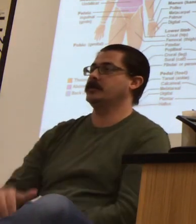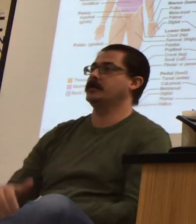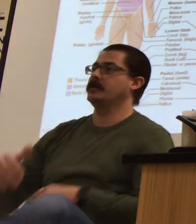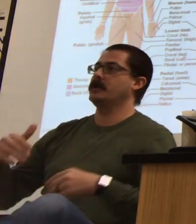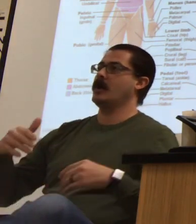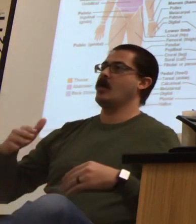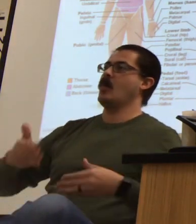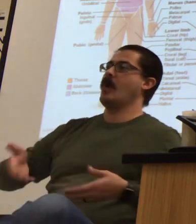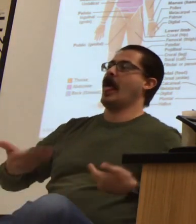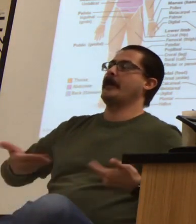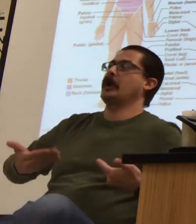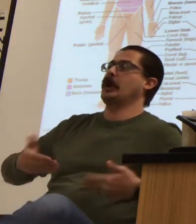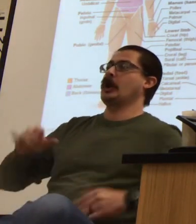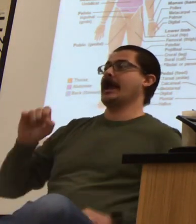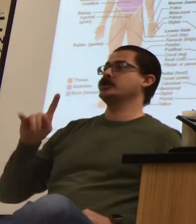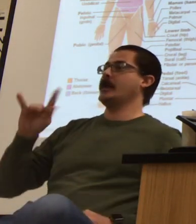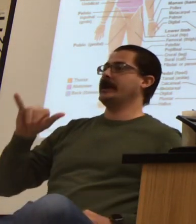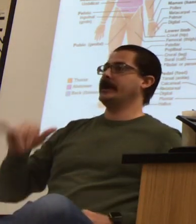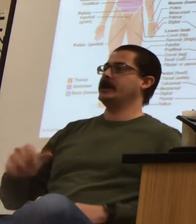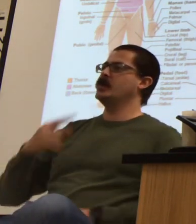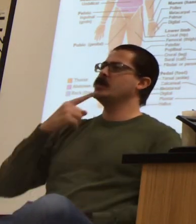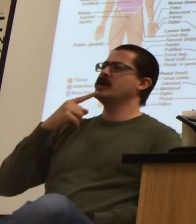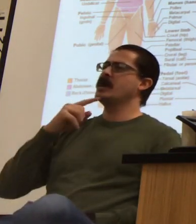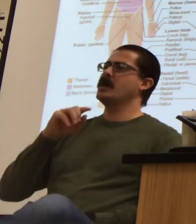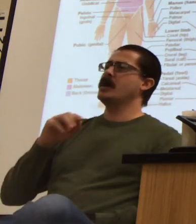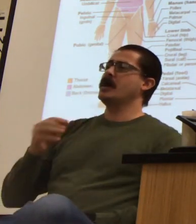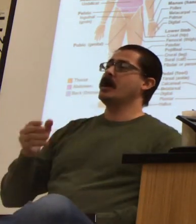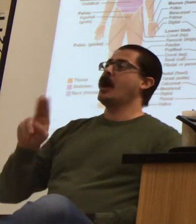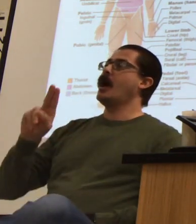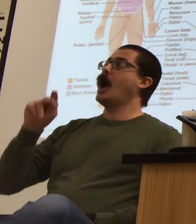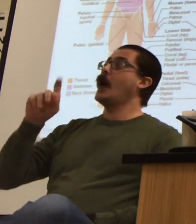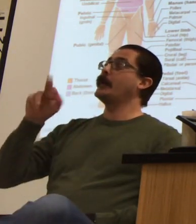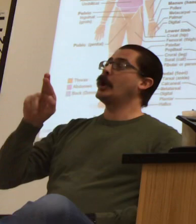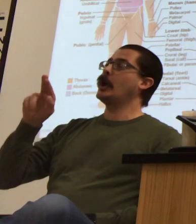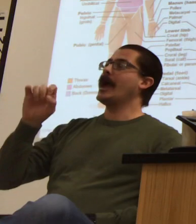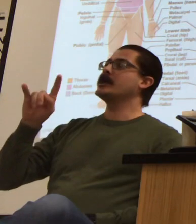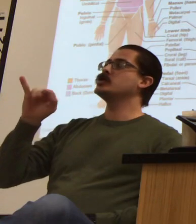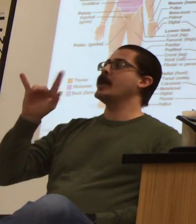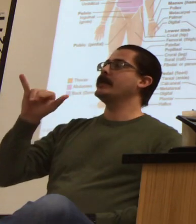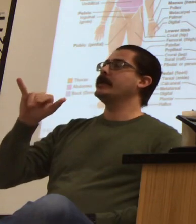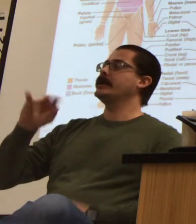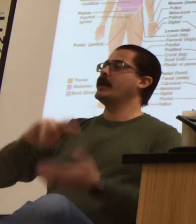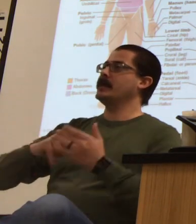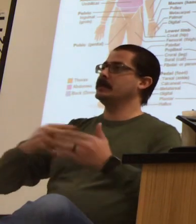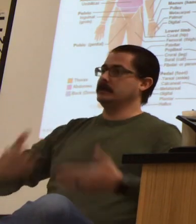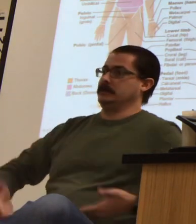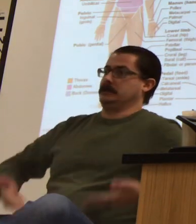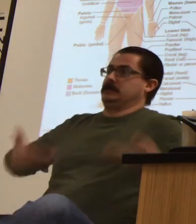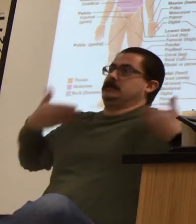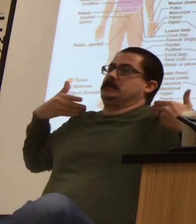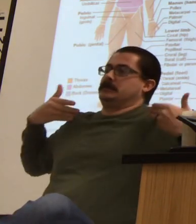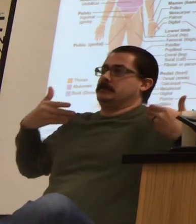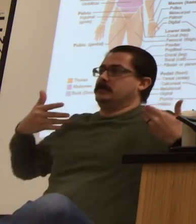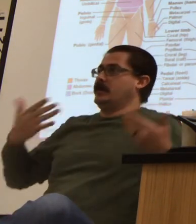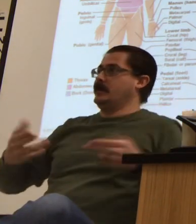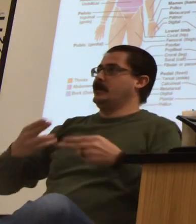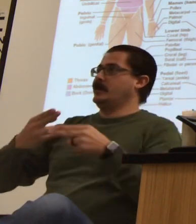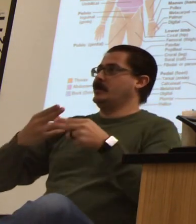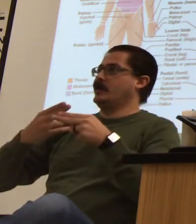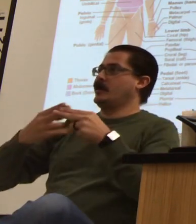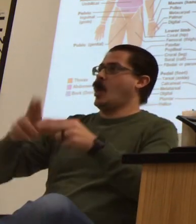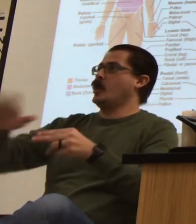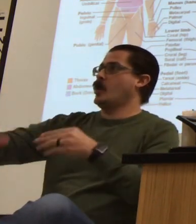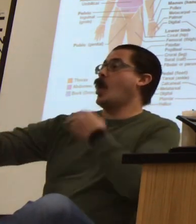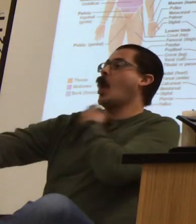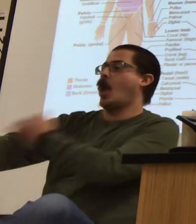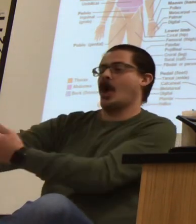upper extremity. When we say upper extremity in anatomy, it's this whole thing. You might call it your arm, but we